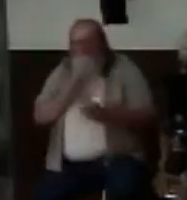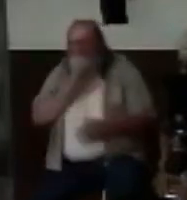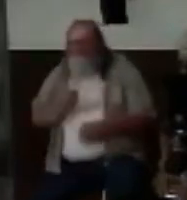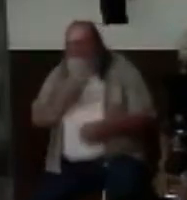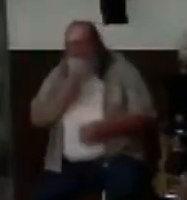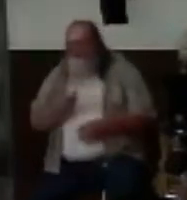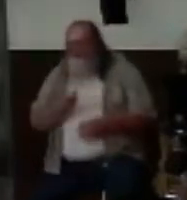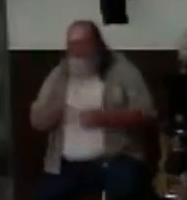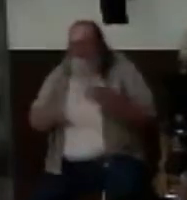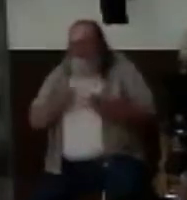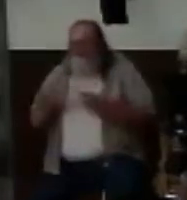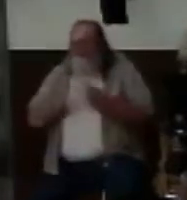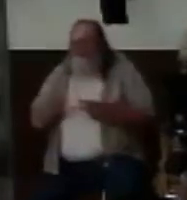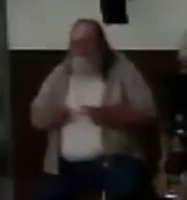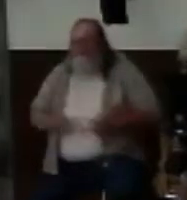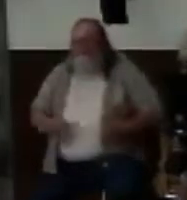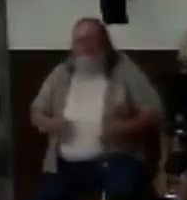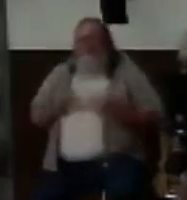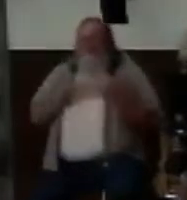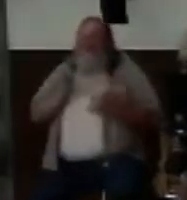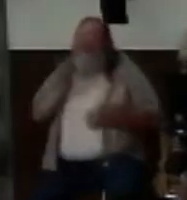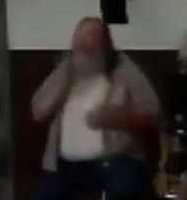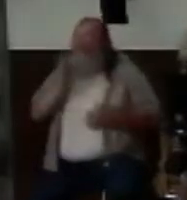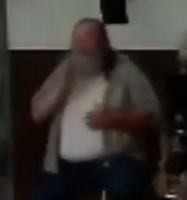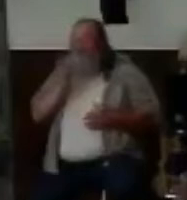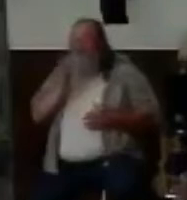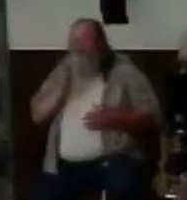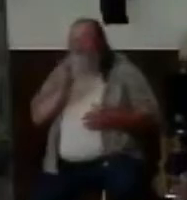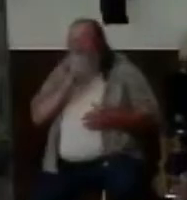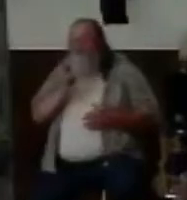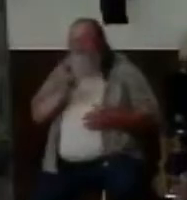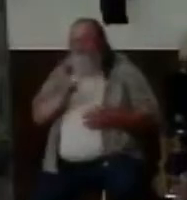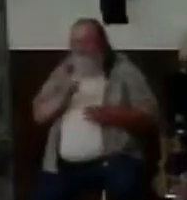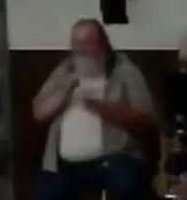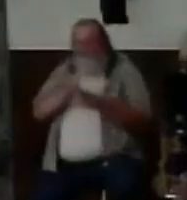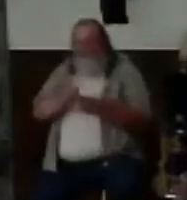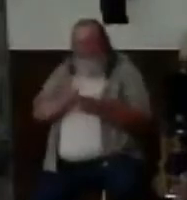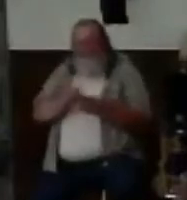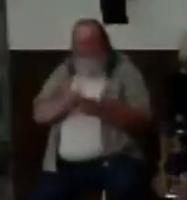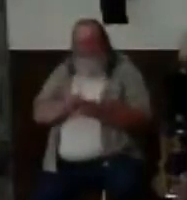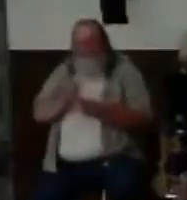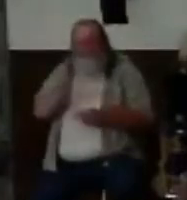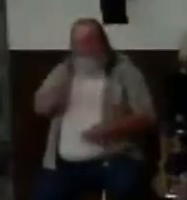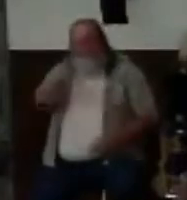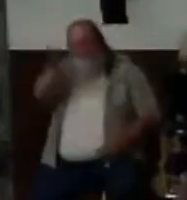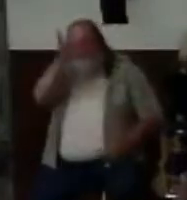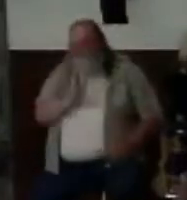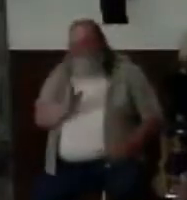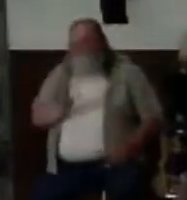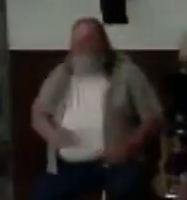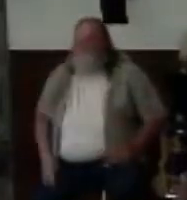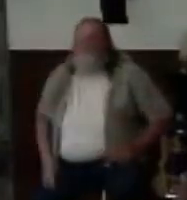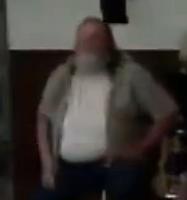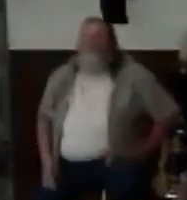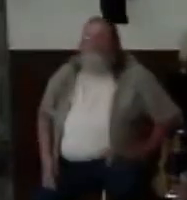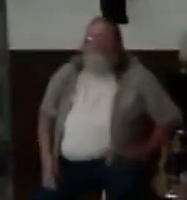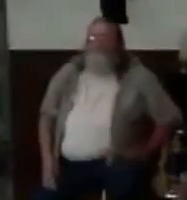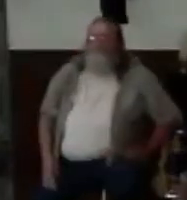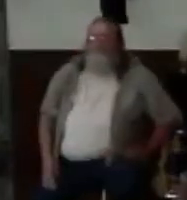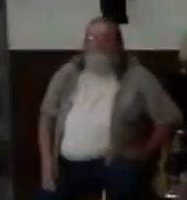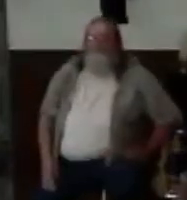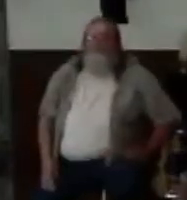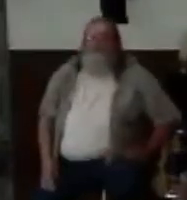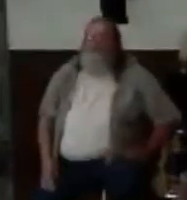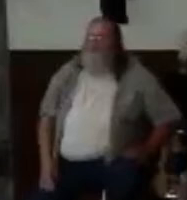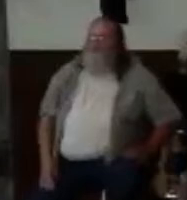name for God. They had many names of God. Living water was just one of them. They're on your